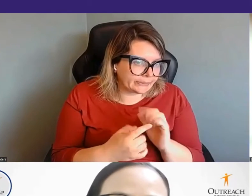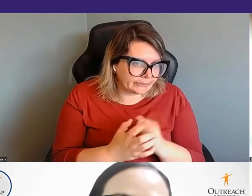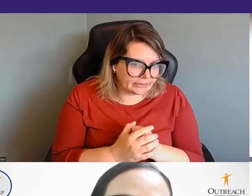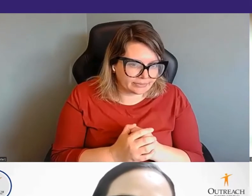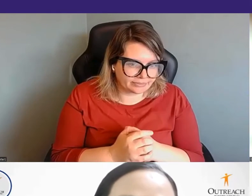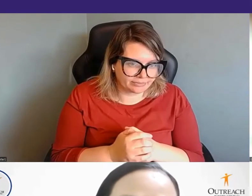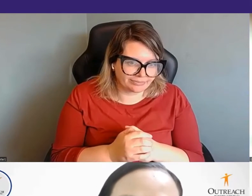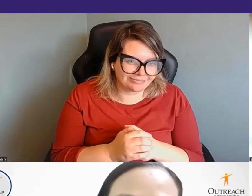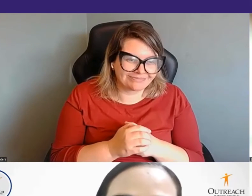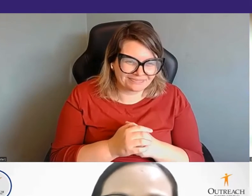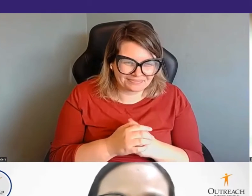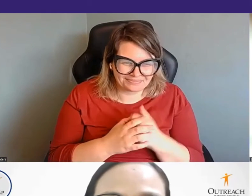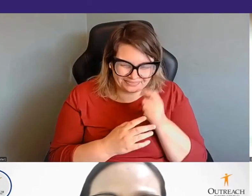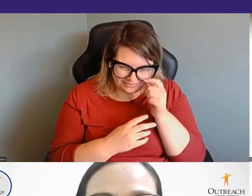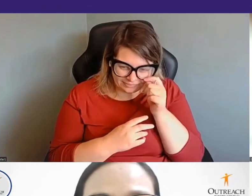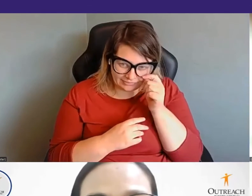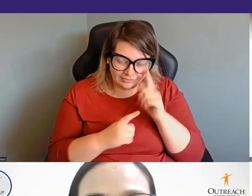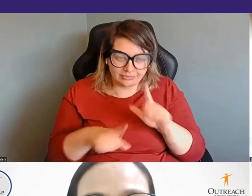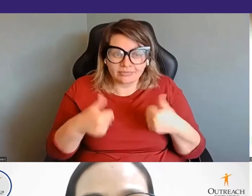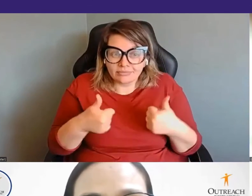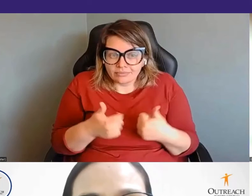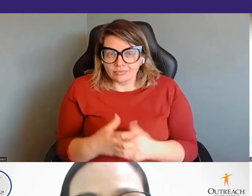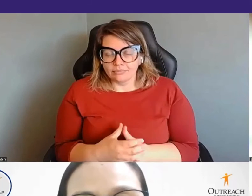Hagmang community.